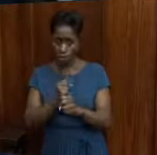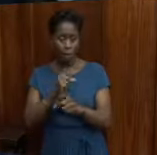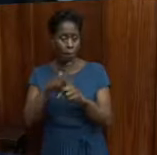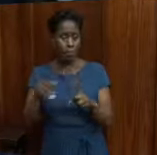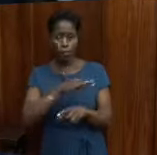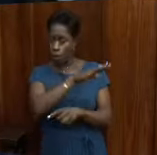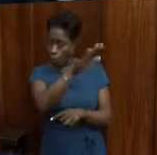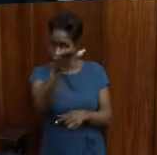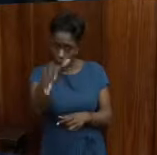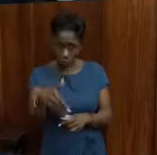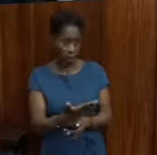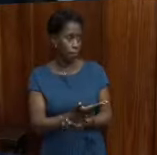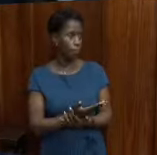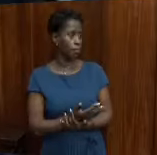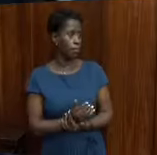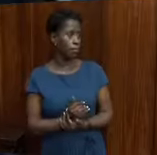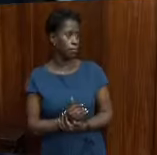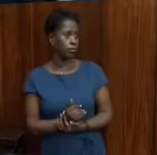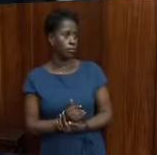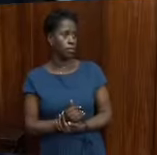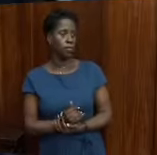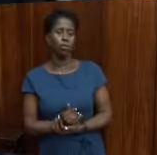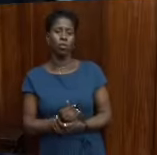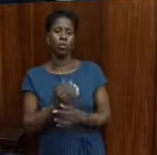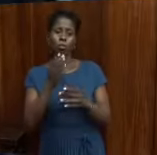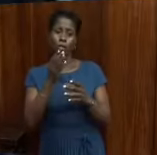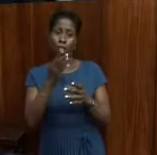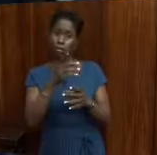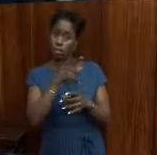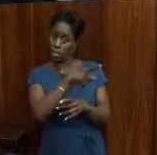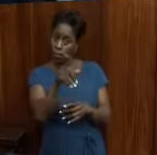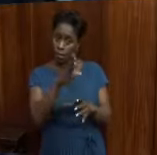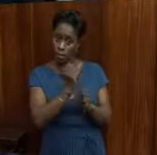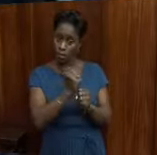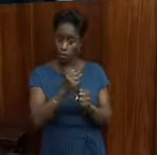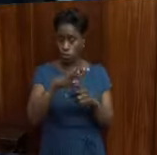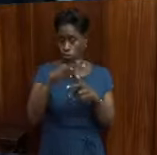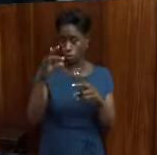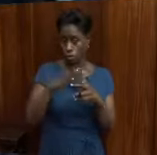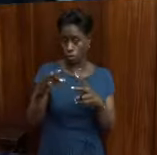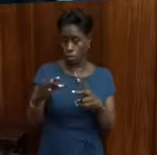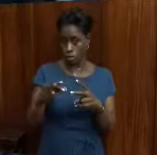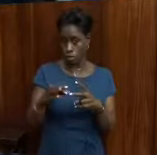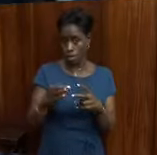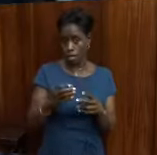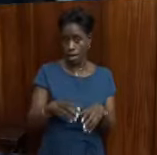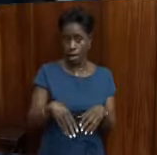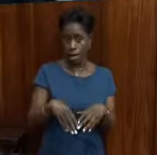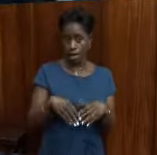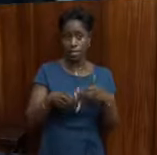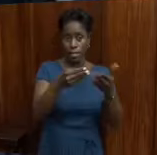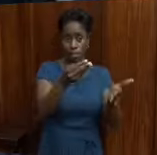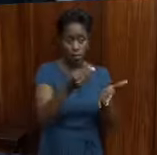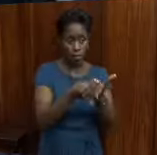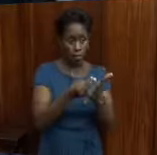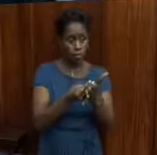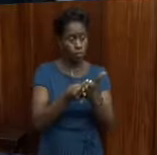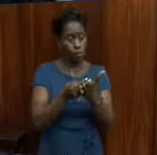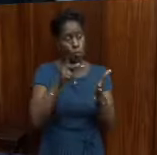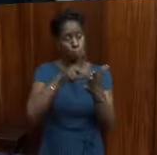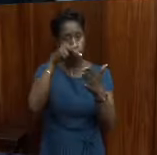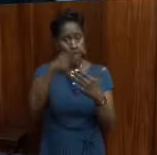unlike in the last five years under the UWP, will be allowed to choose and fund social and infrastructural projects in